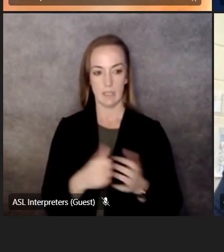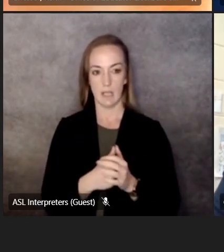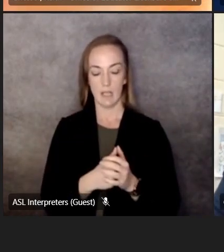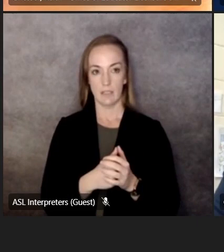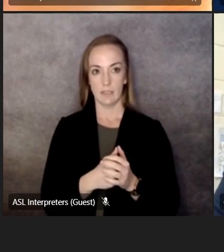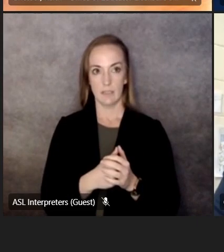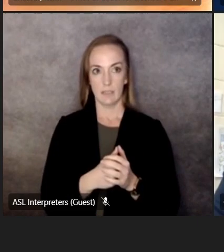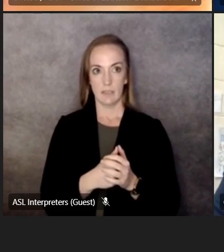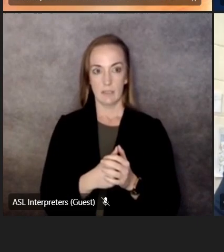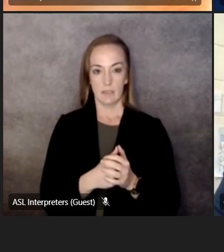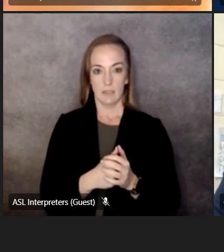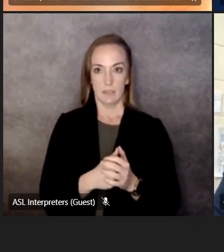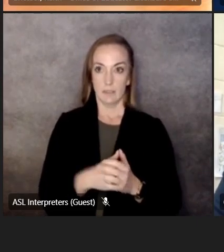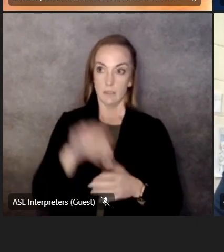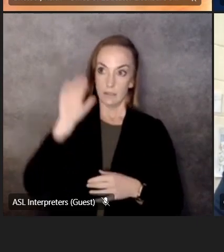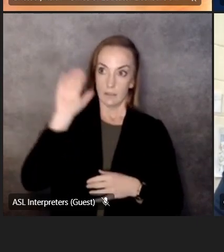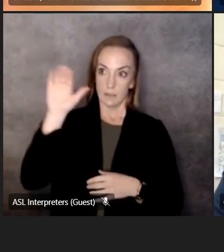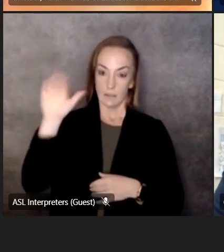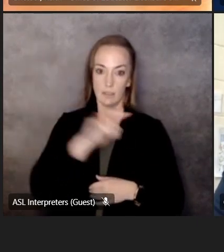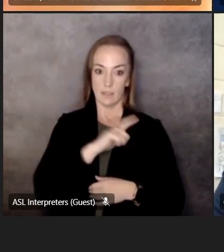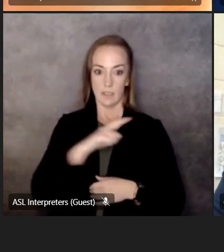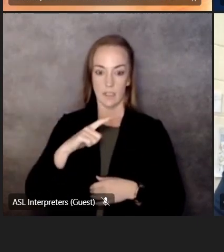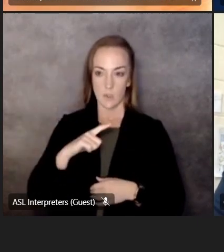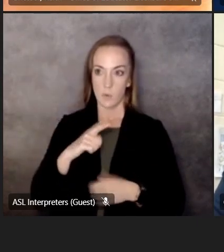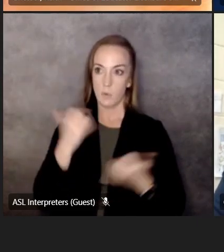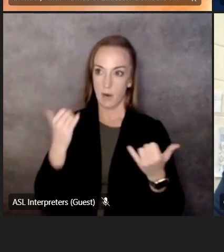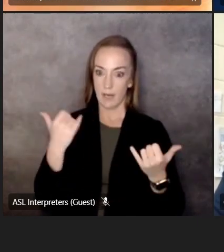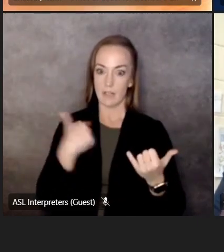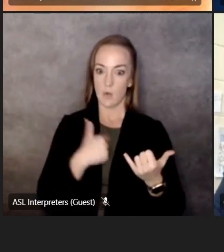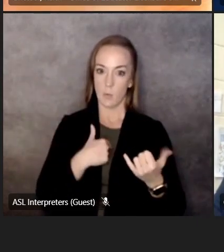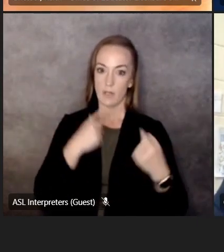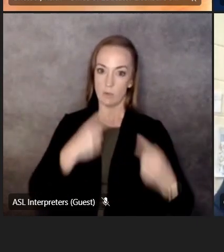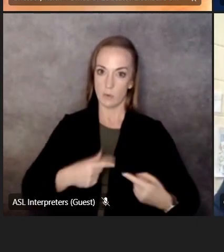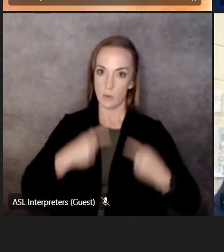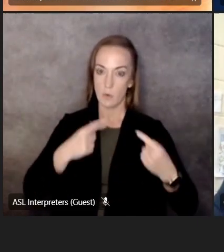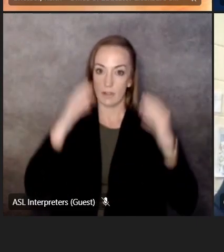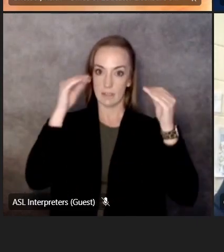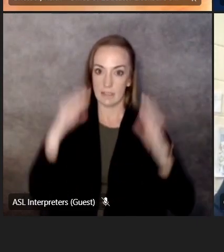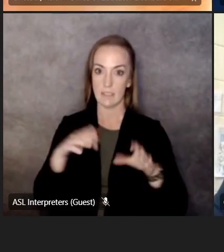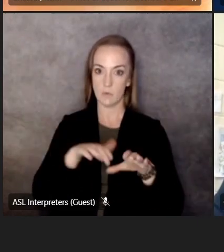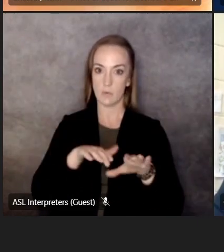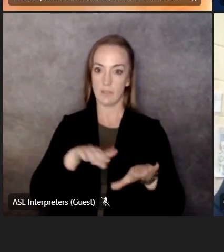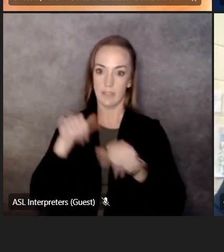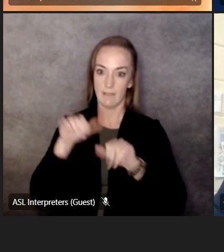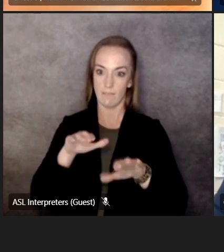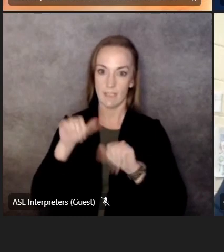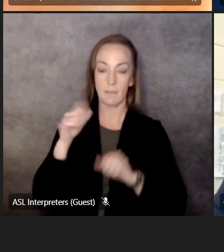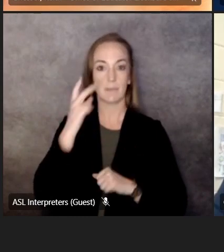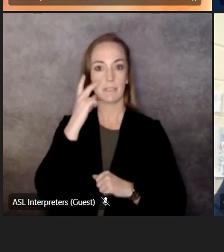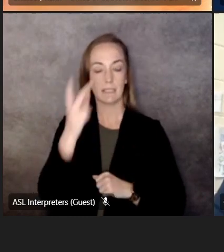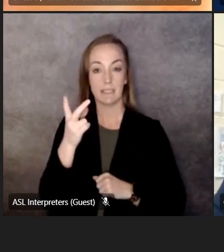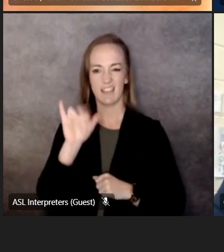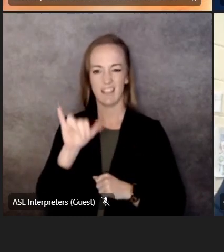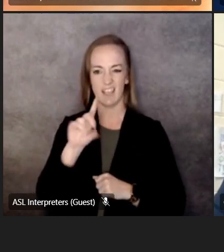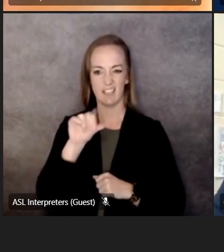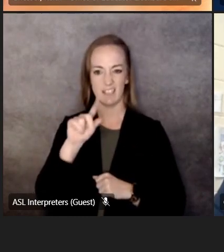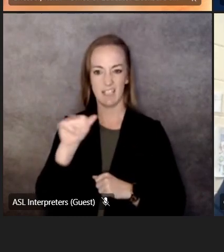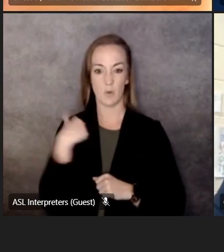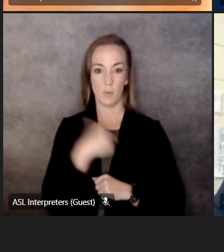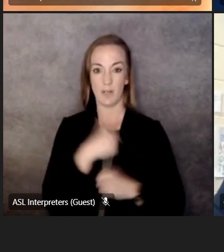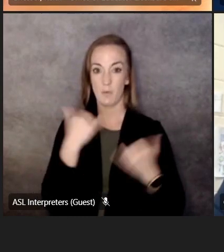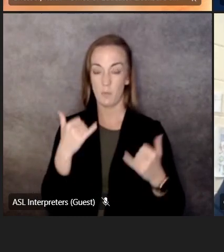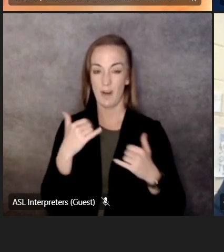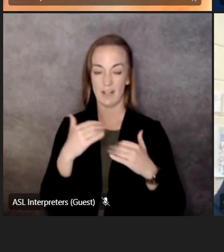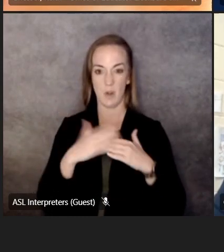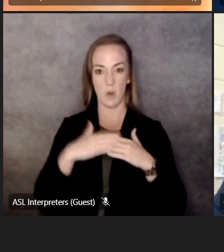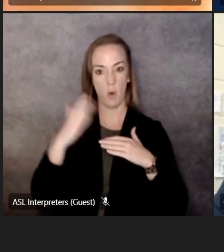stating with the legislature that we have a problem with teacher attrition. We now see that data that we are trending over 20% in terms of